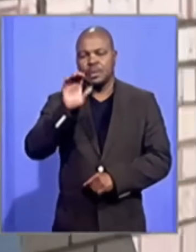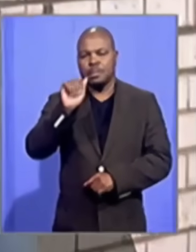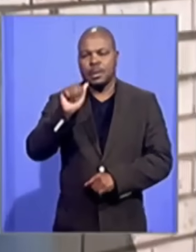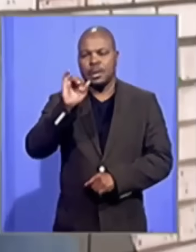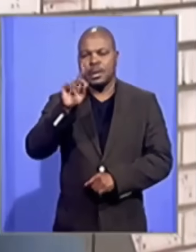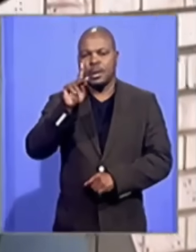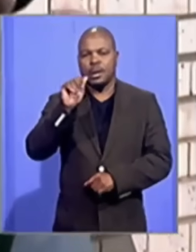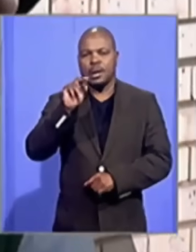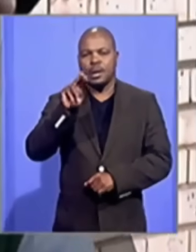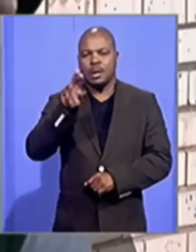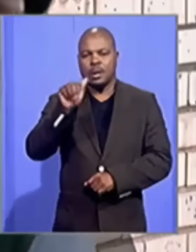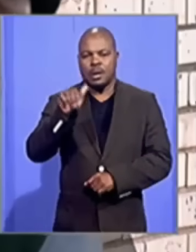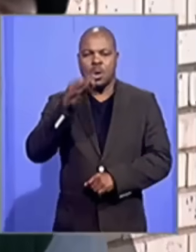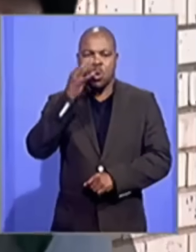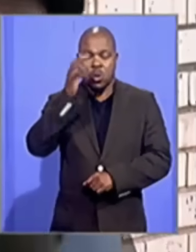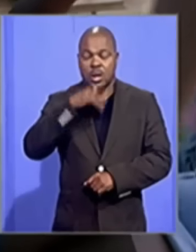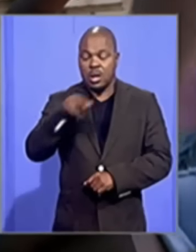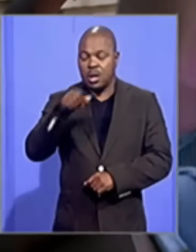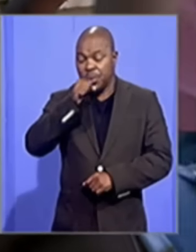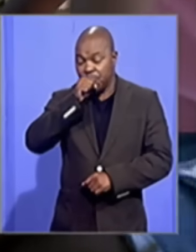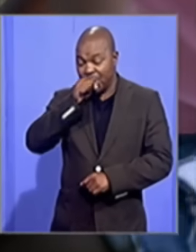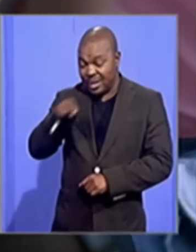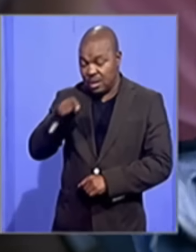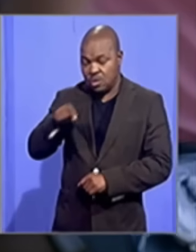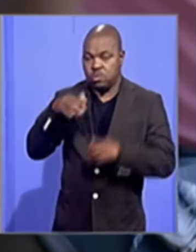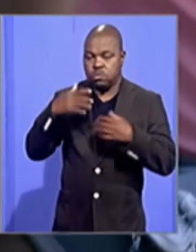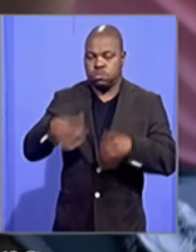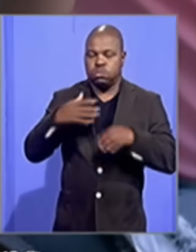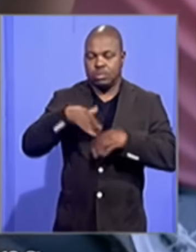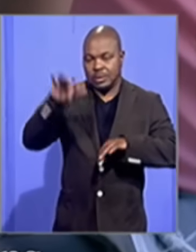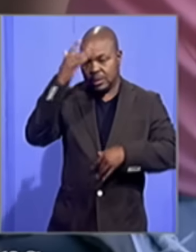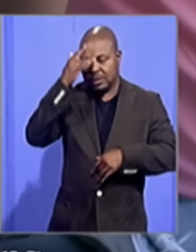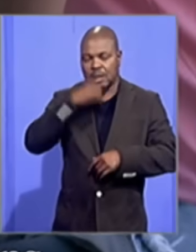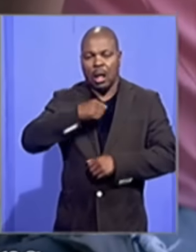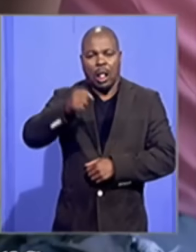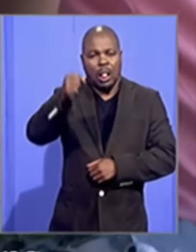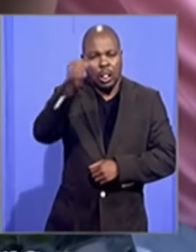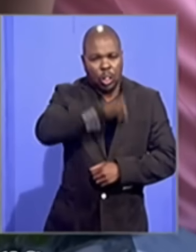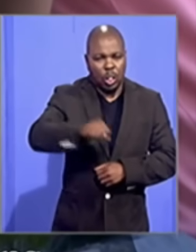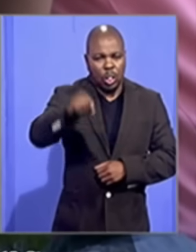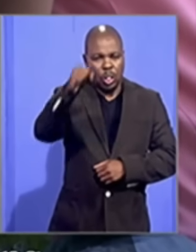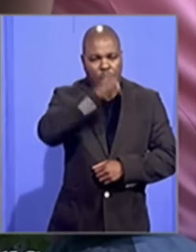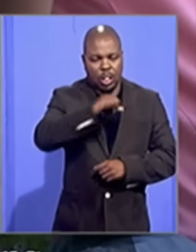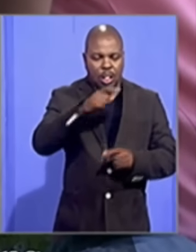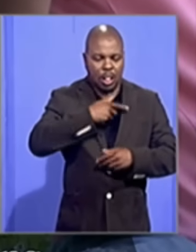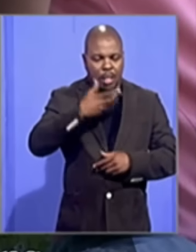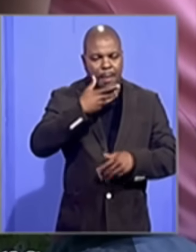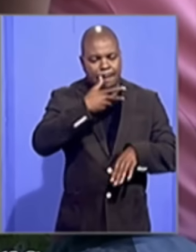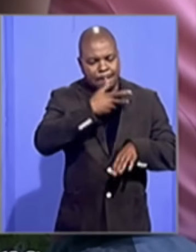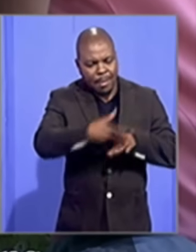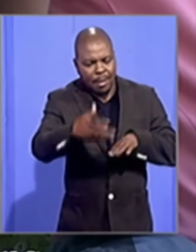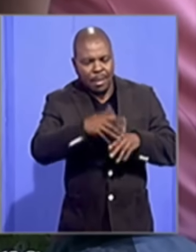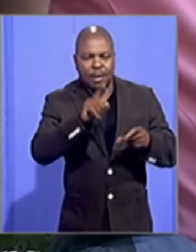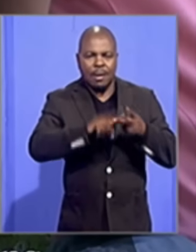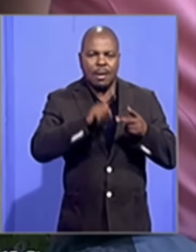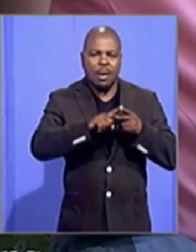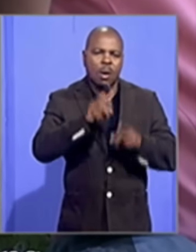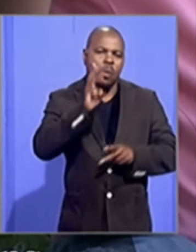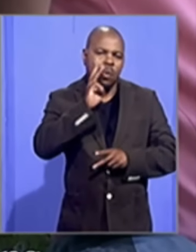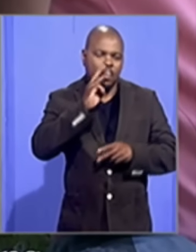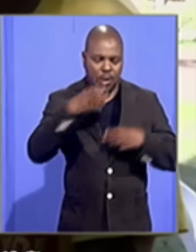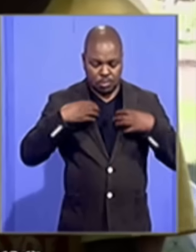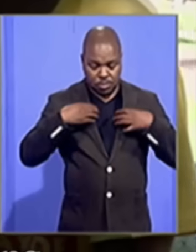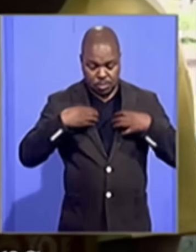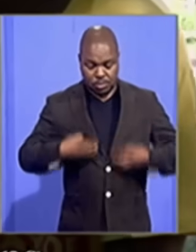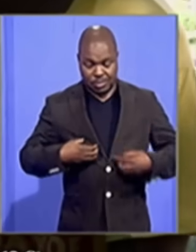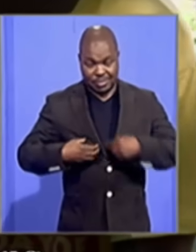kutsi gagolo ka bakala Habli mo sifuba sa hae se neng se tletse metsi le madi le tsafola hae le lona le ne